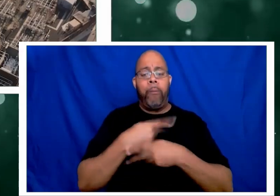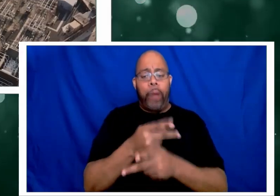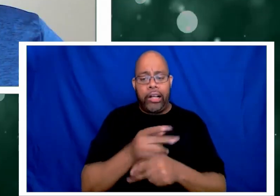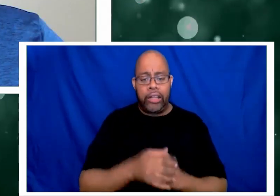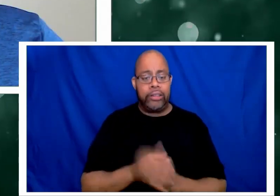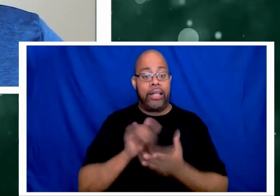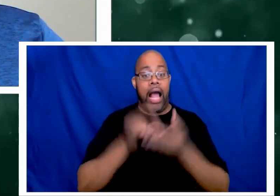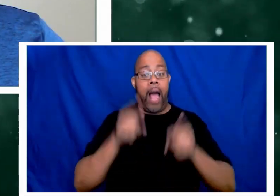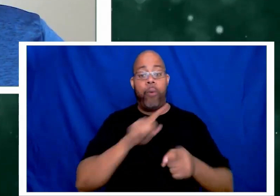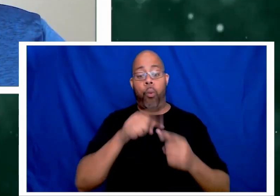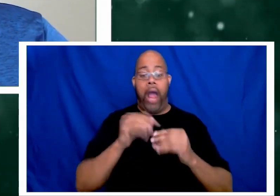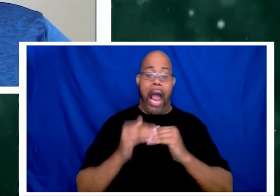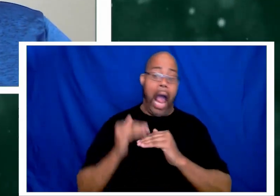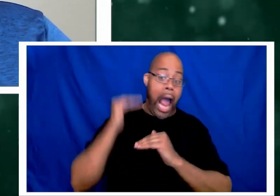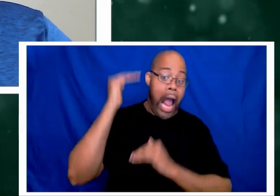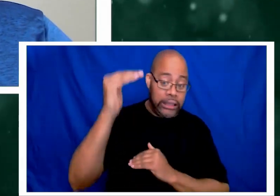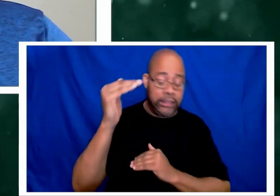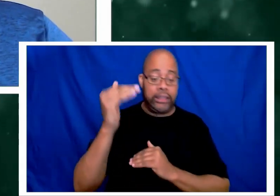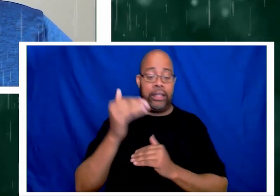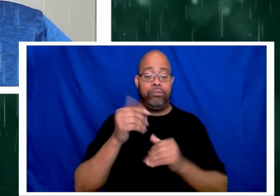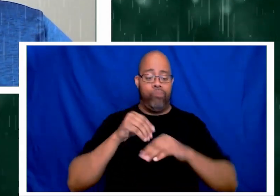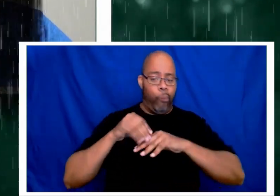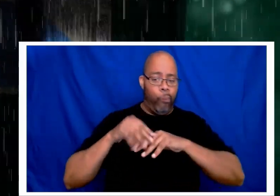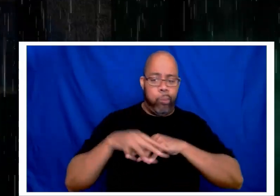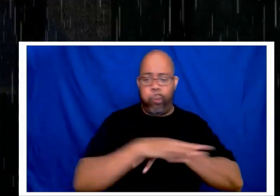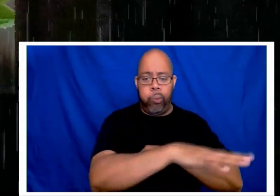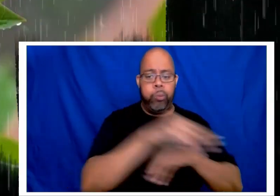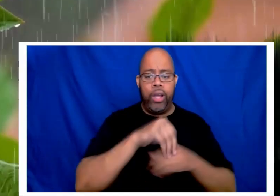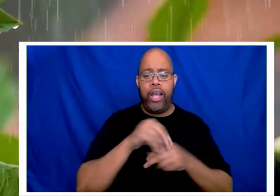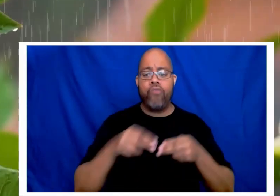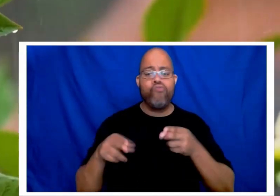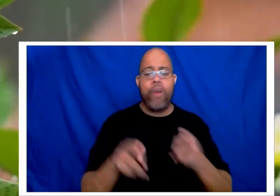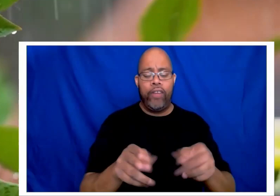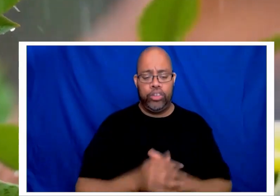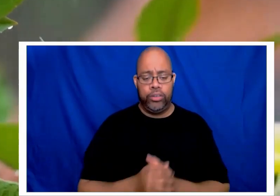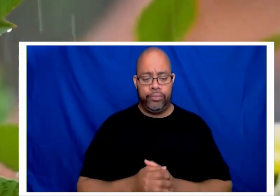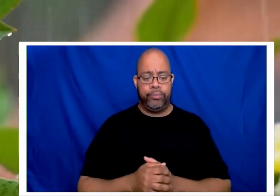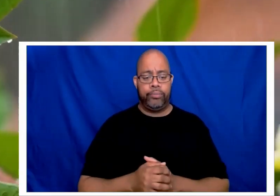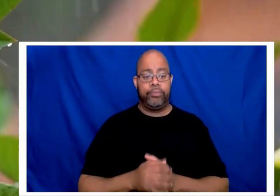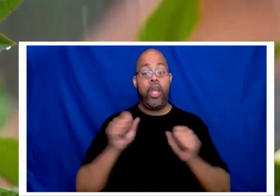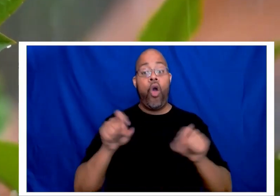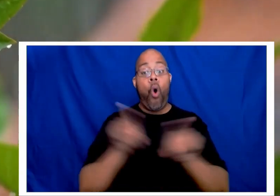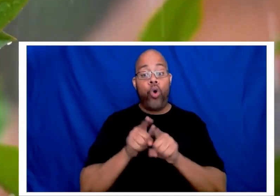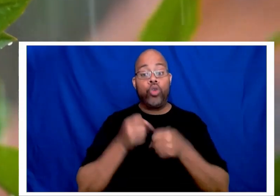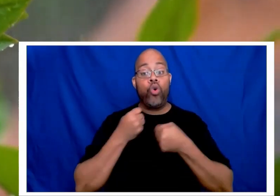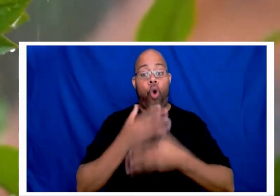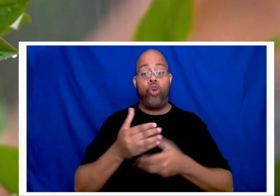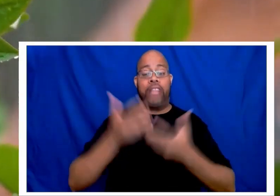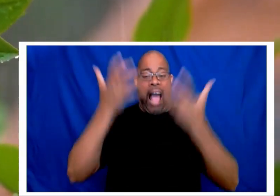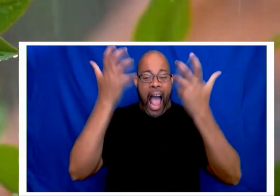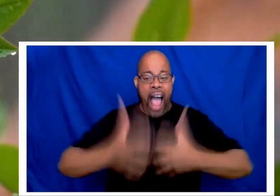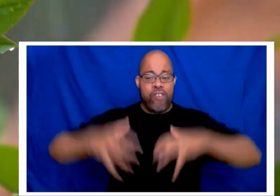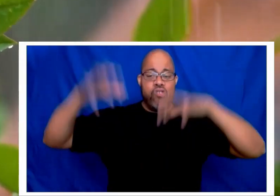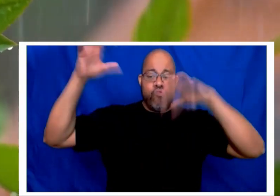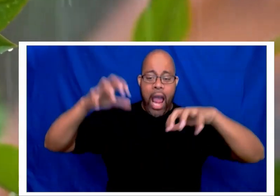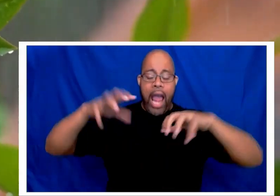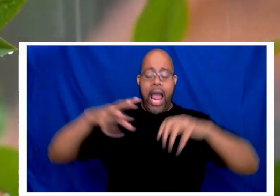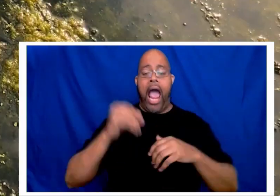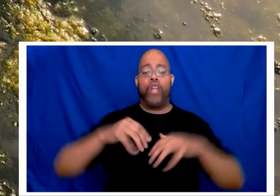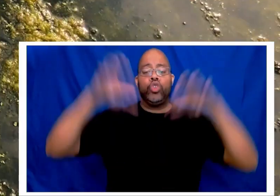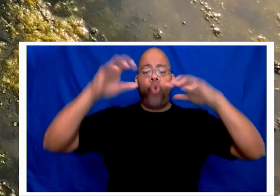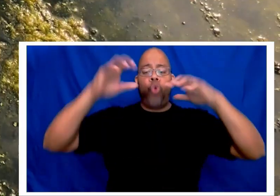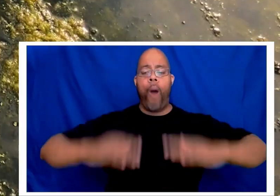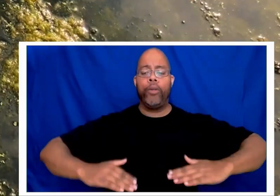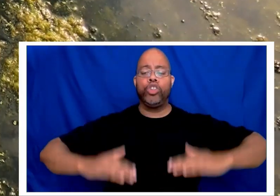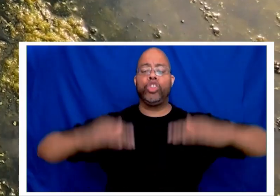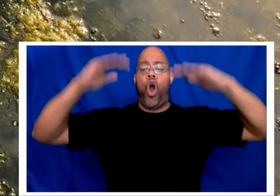excess nutrients flow into nearby rivers, lakes, or coasts. It can also be caused by heavy rainfall and storm surge. This in turn